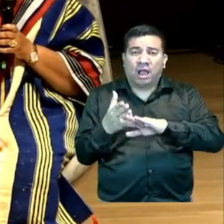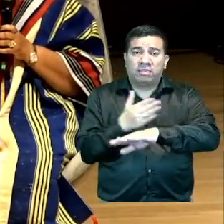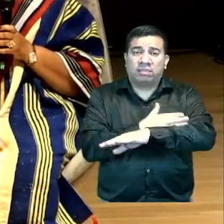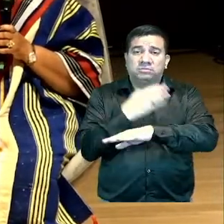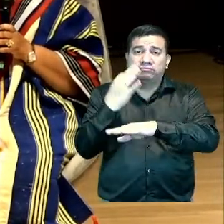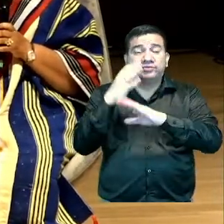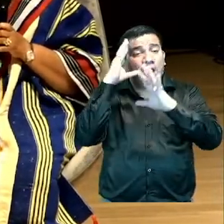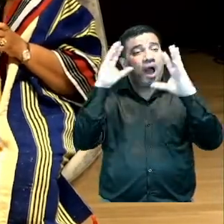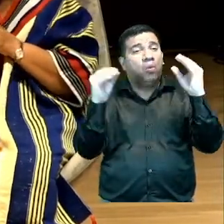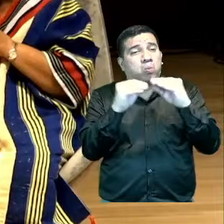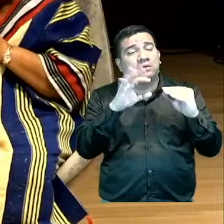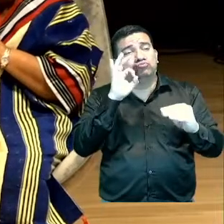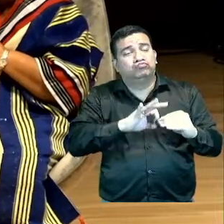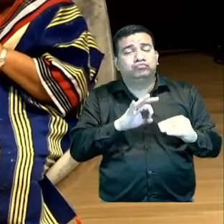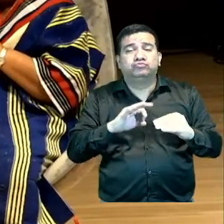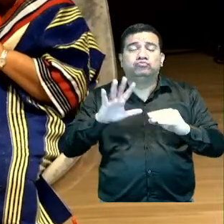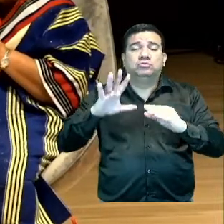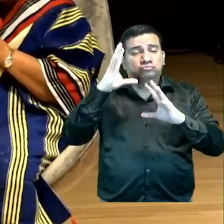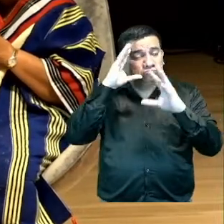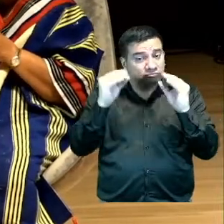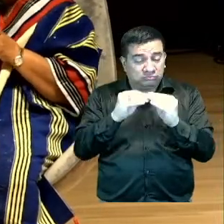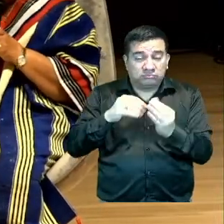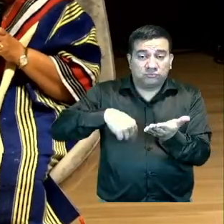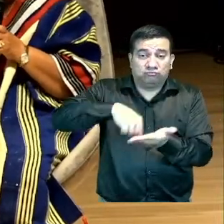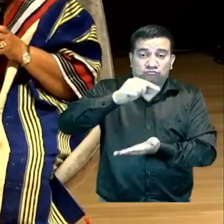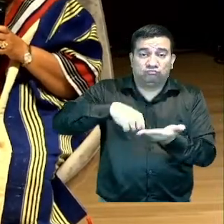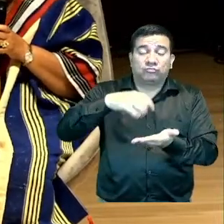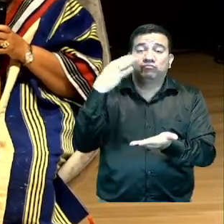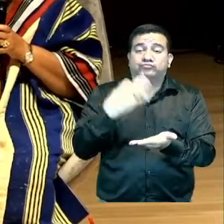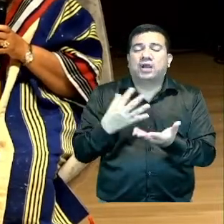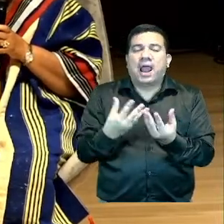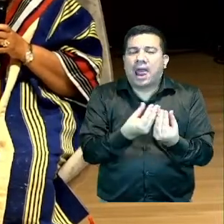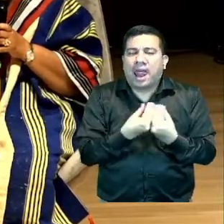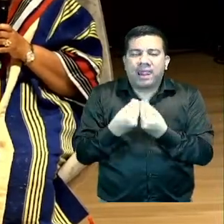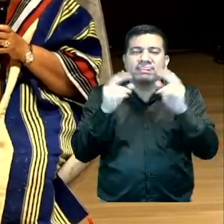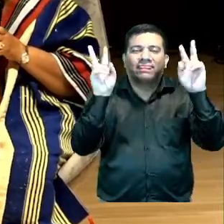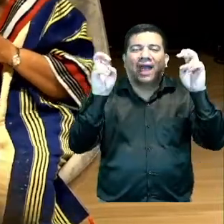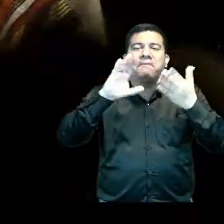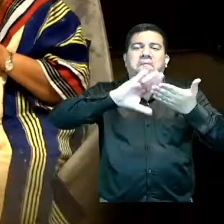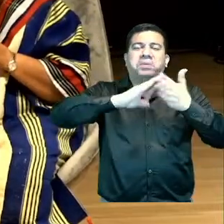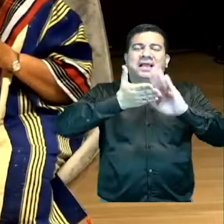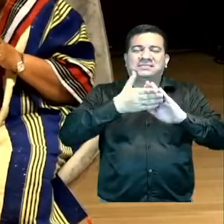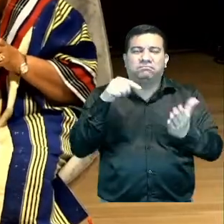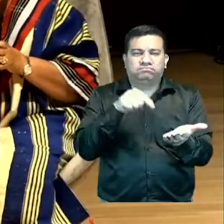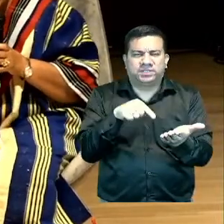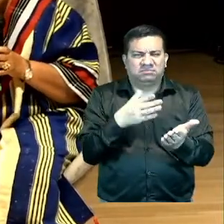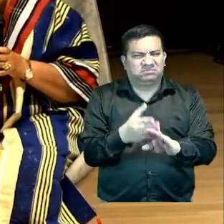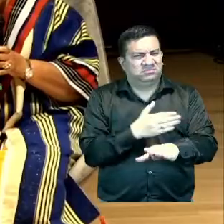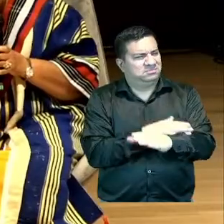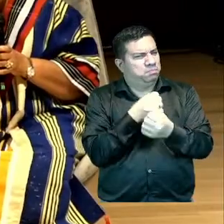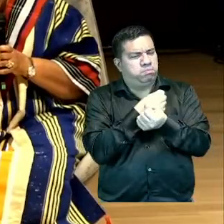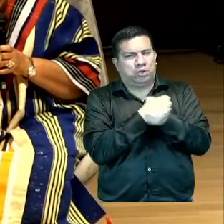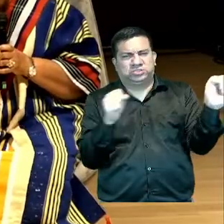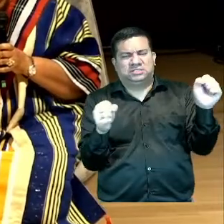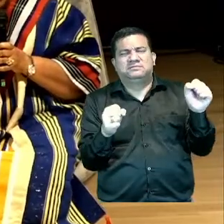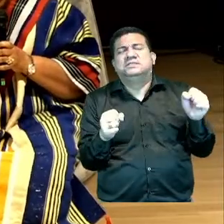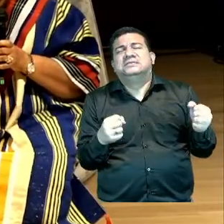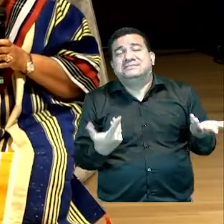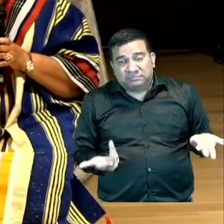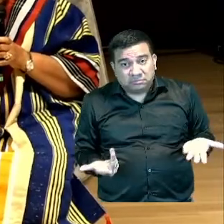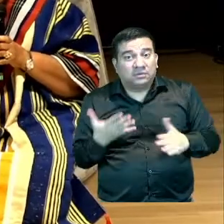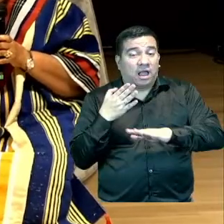7, who had lived and felt the effect of the war, came together with $10 in our